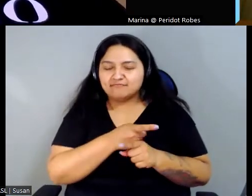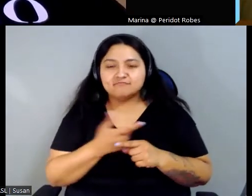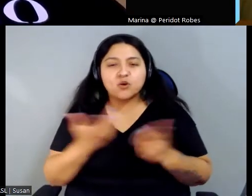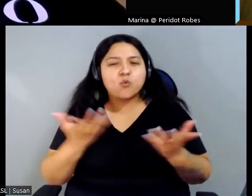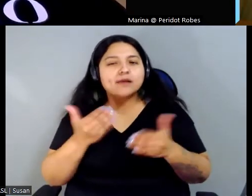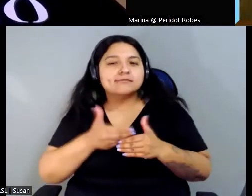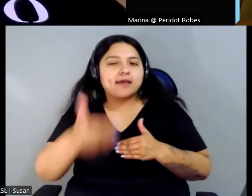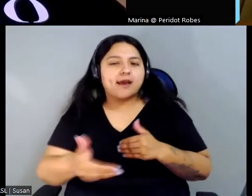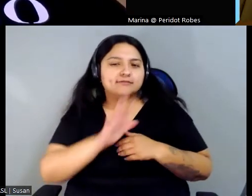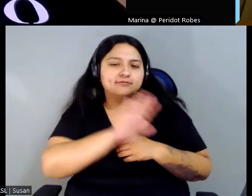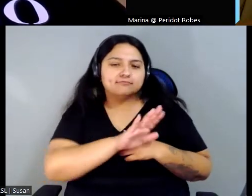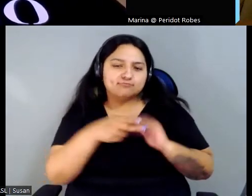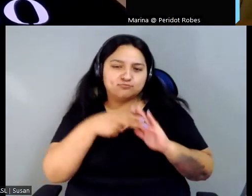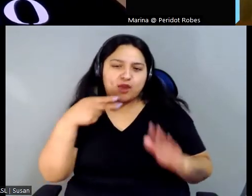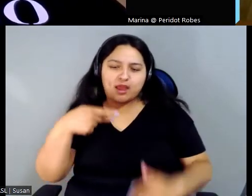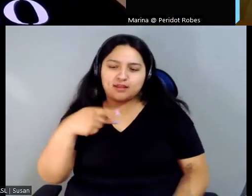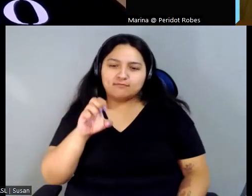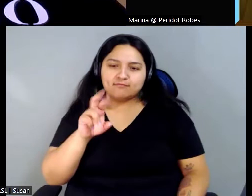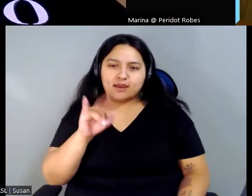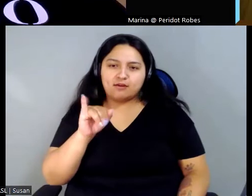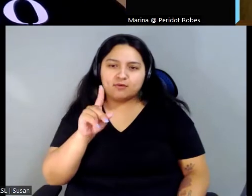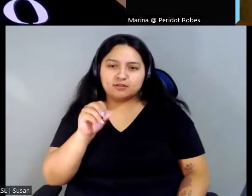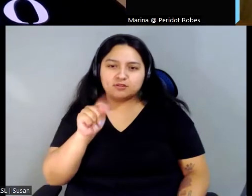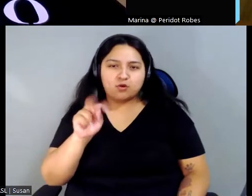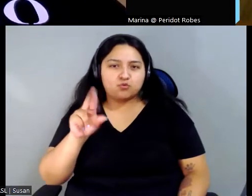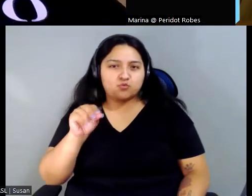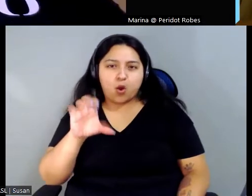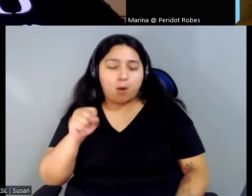Peridot Robes? Oh my gosh, so many things.